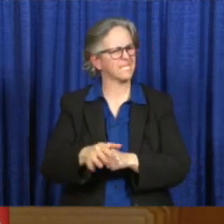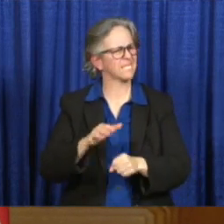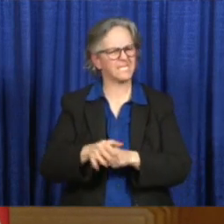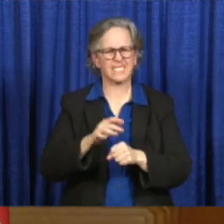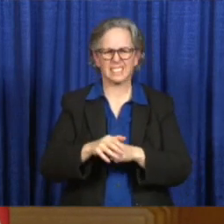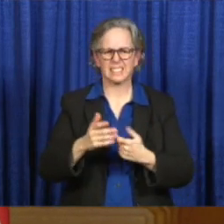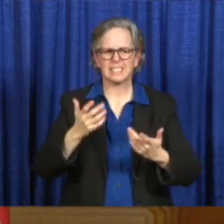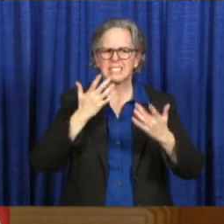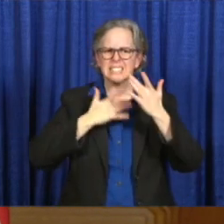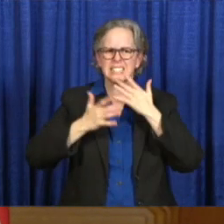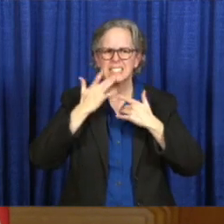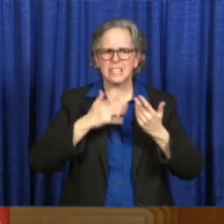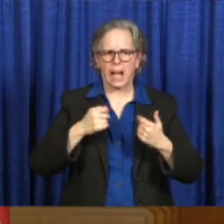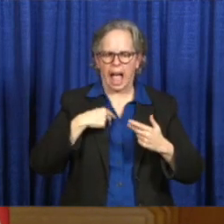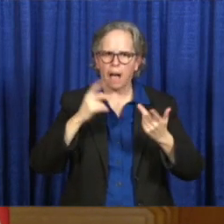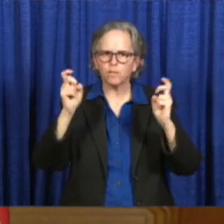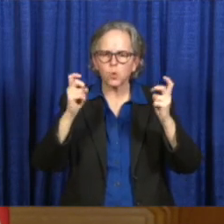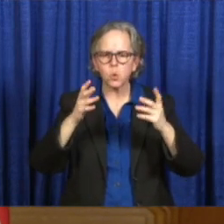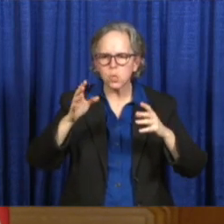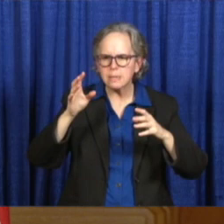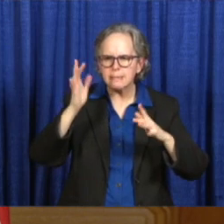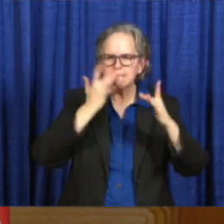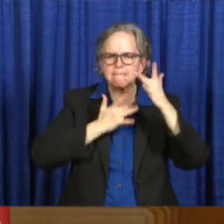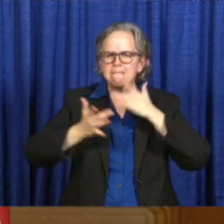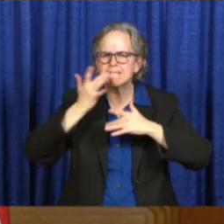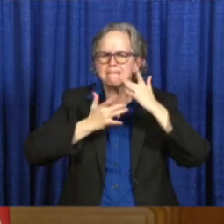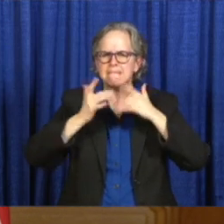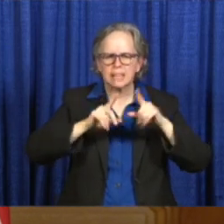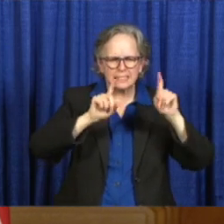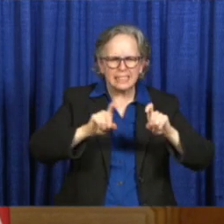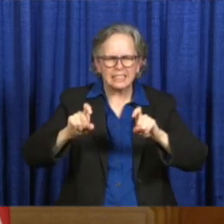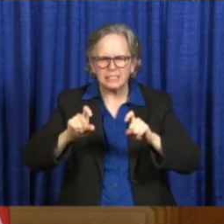testing or target that testing.